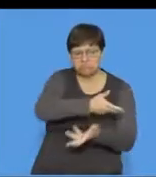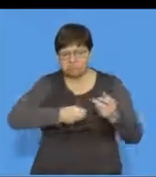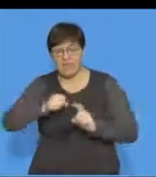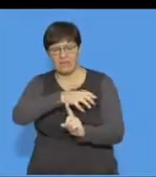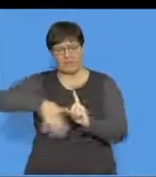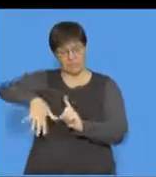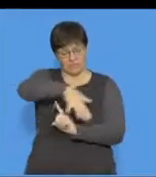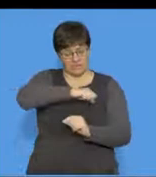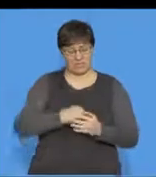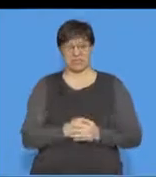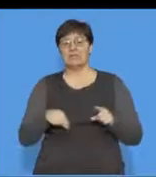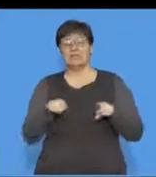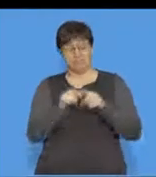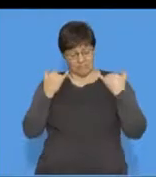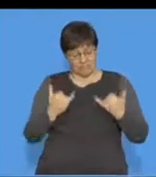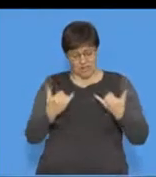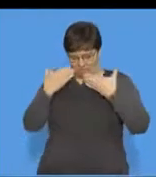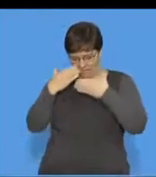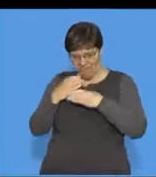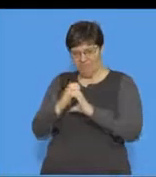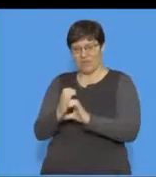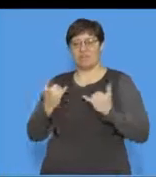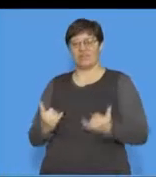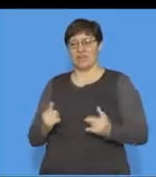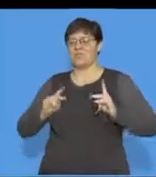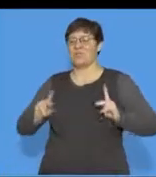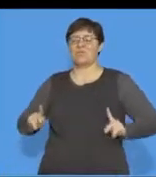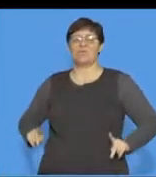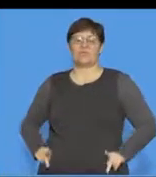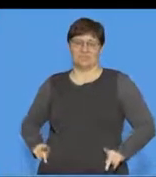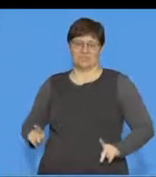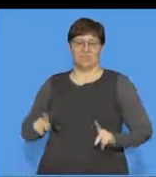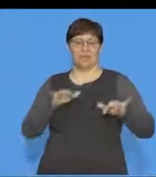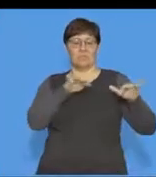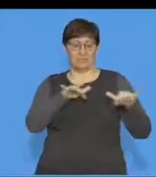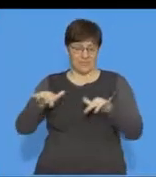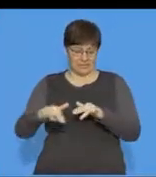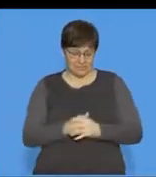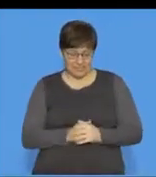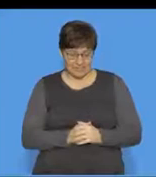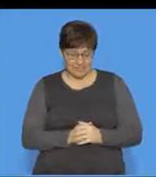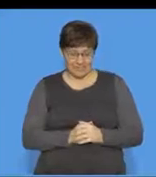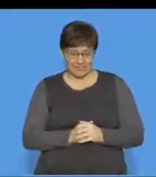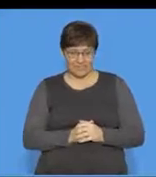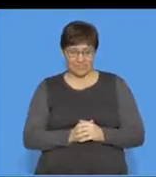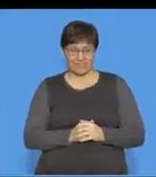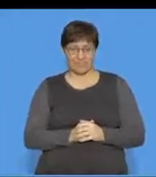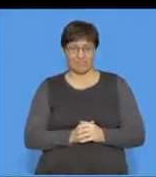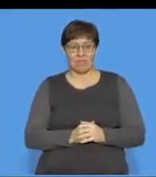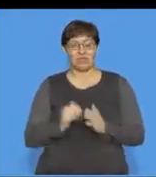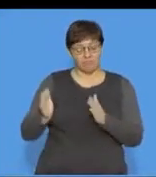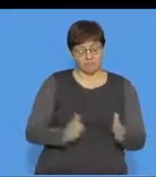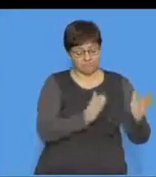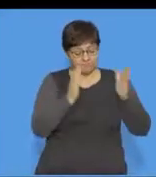and this is the focus of our lesson today, human populations. And we're going to